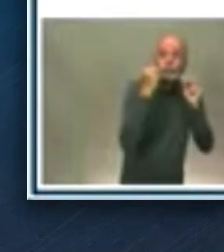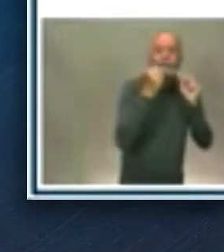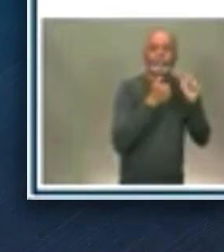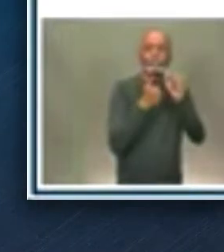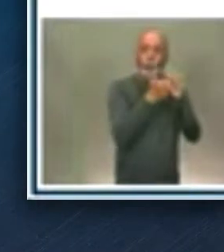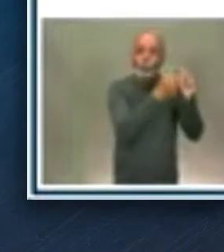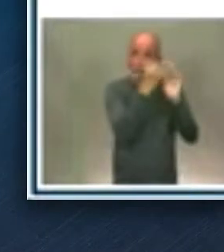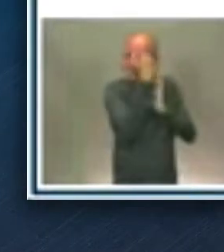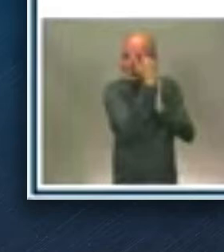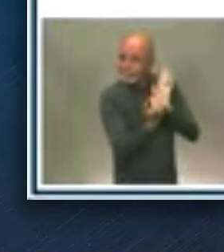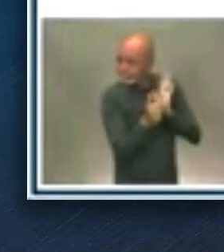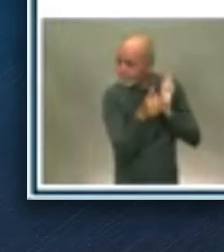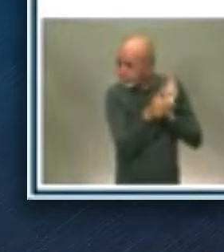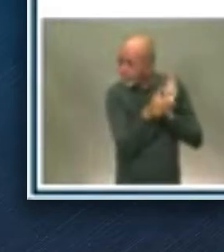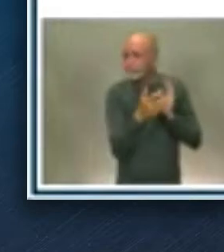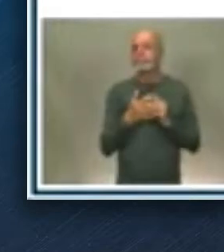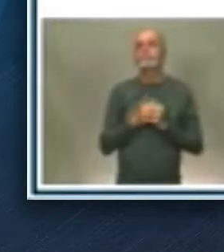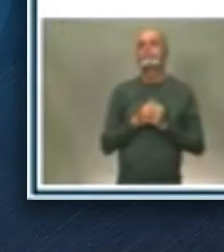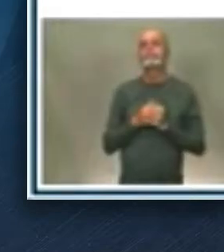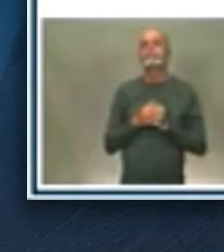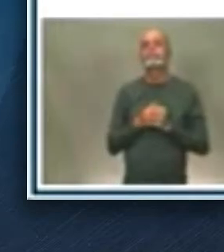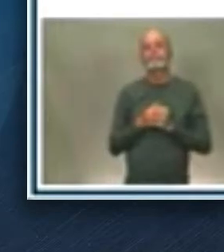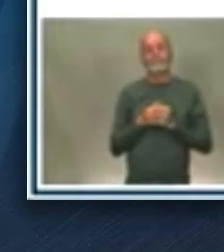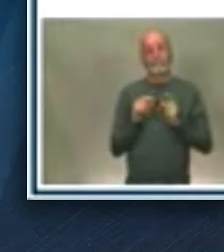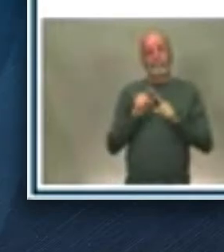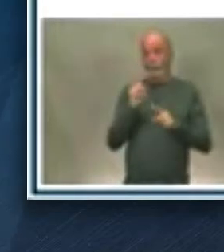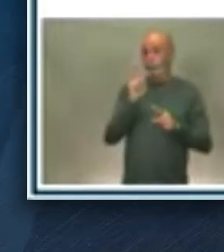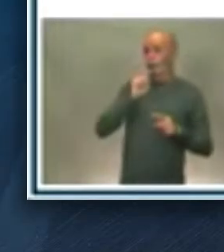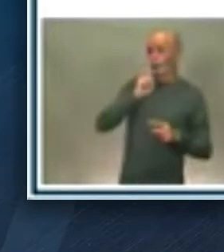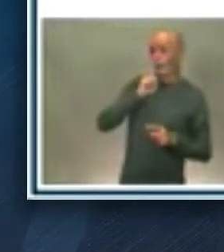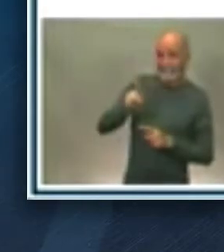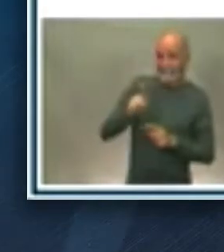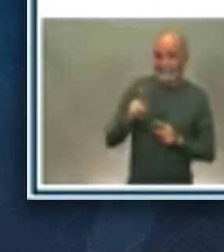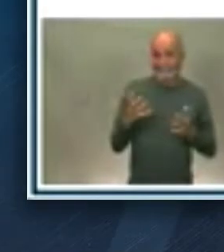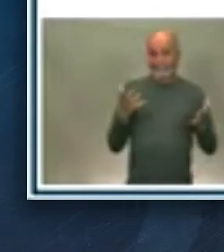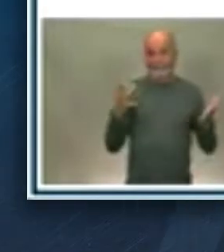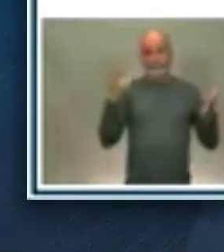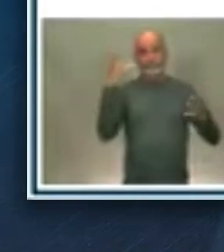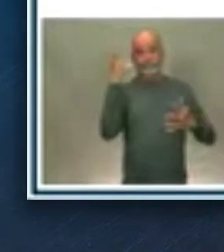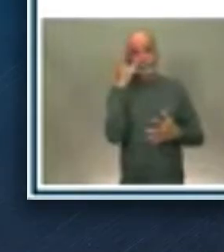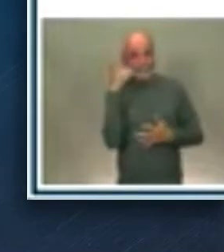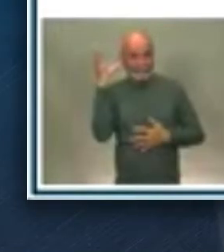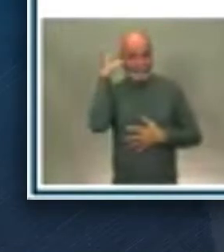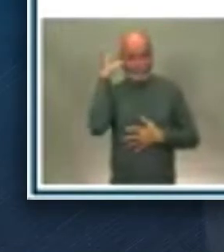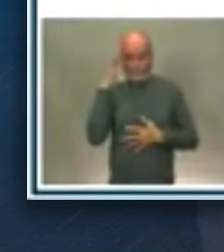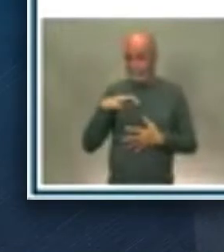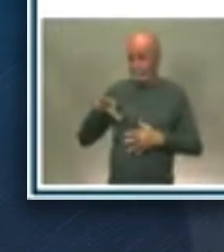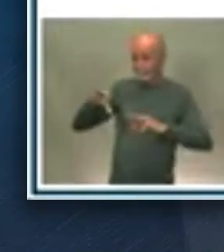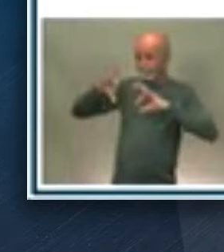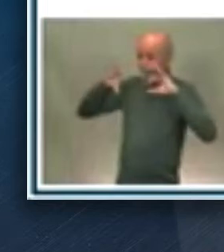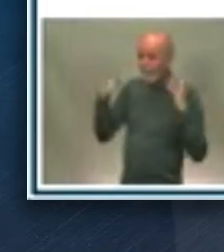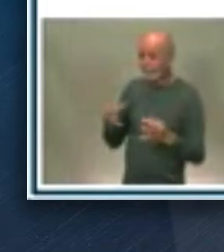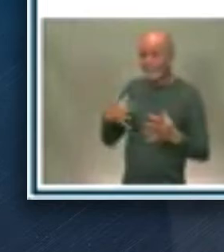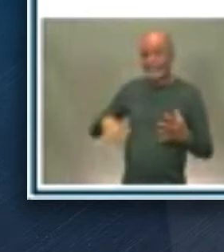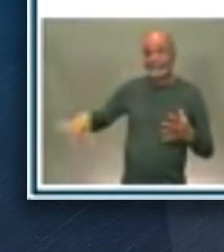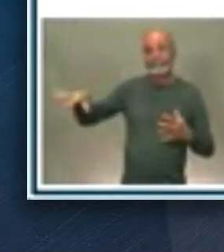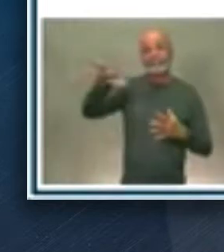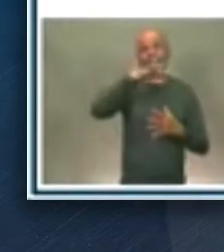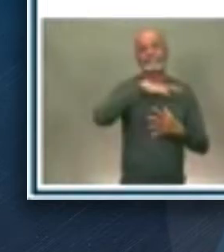with that student. So, but I think really the conversation, the parents, the family, with their school